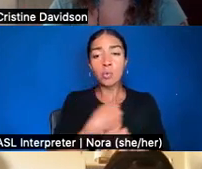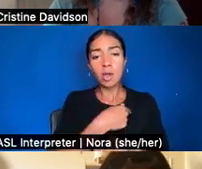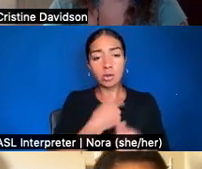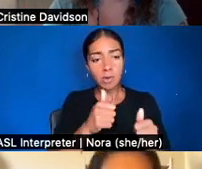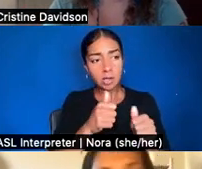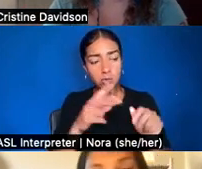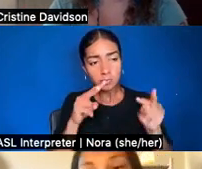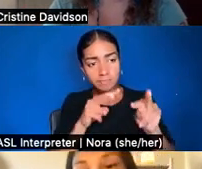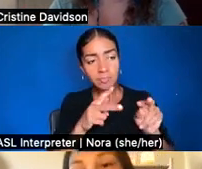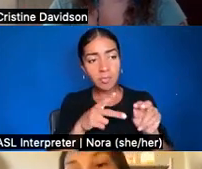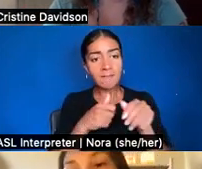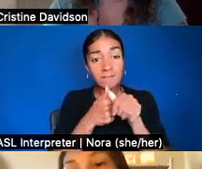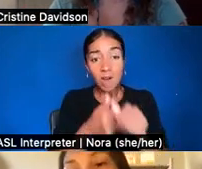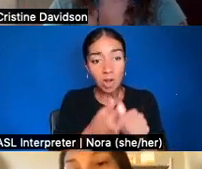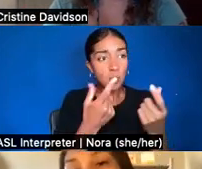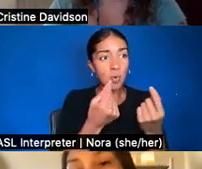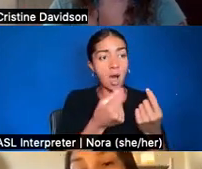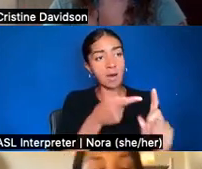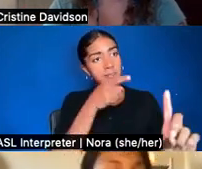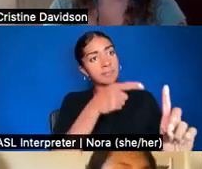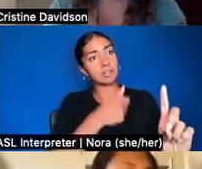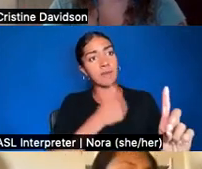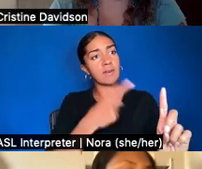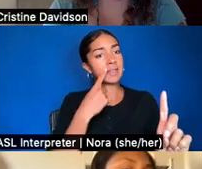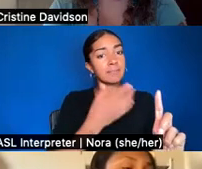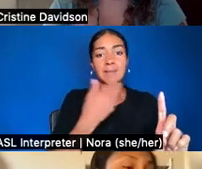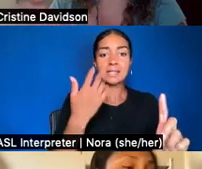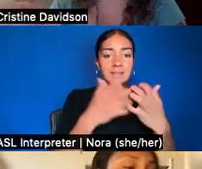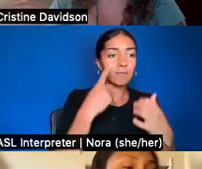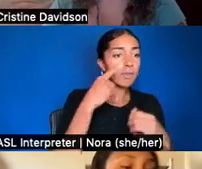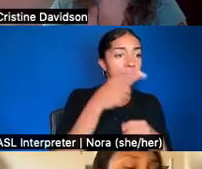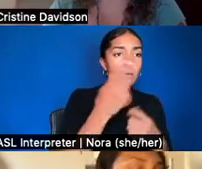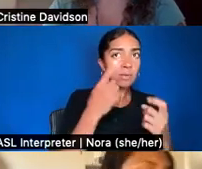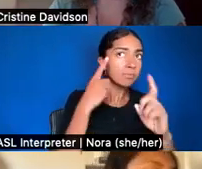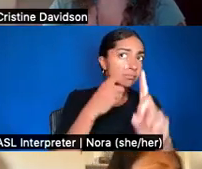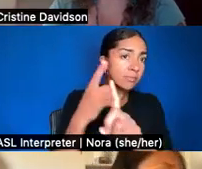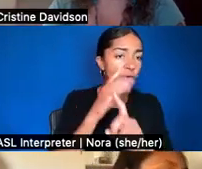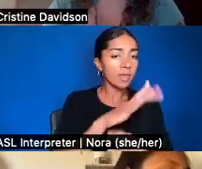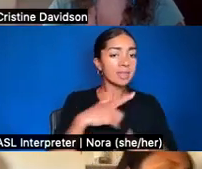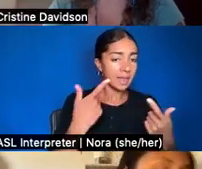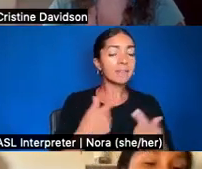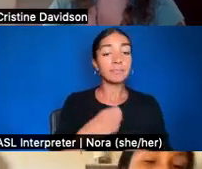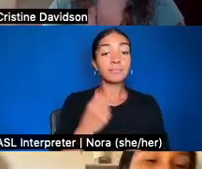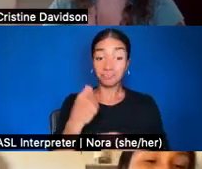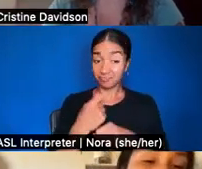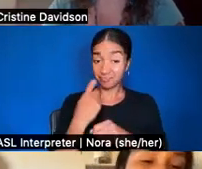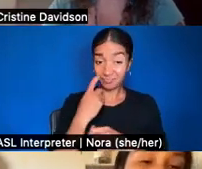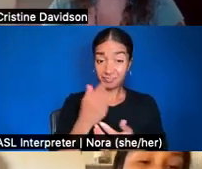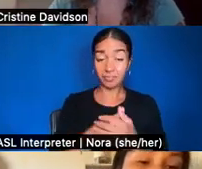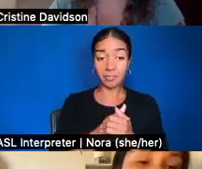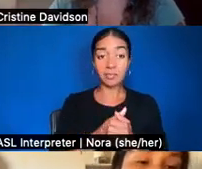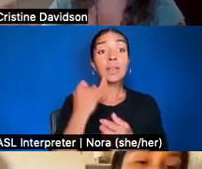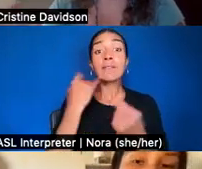Okay. And then, you know, once you've got some plans going and you're starting to put some things in motion, if you find that things are not